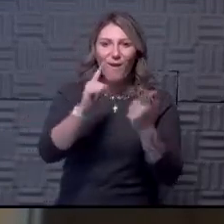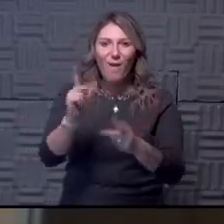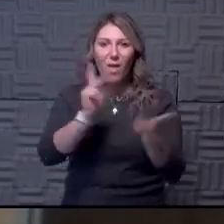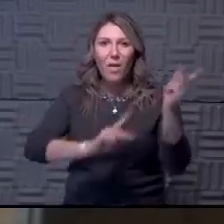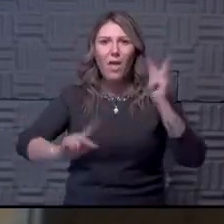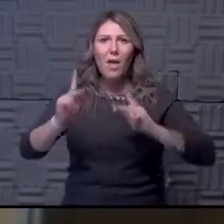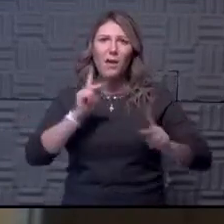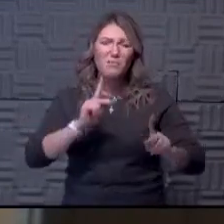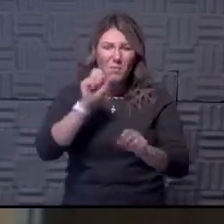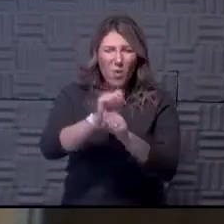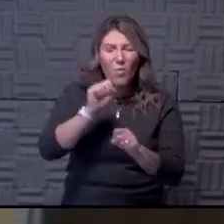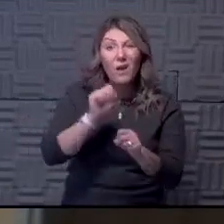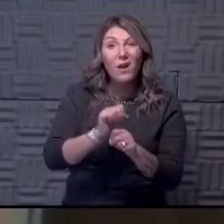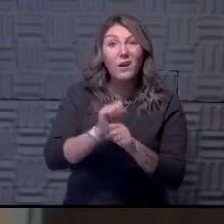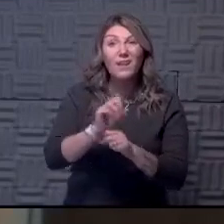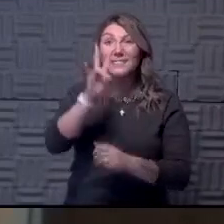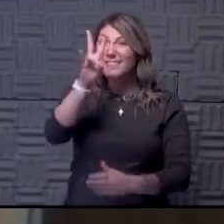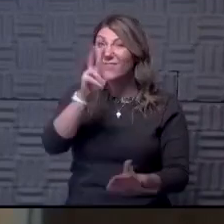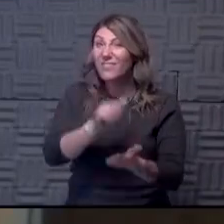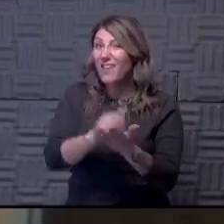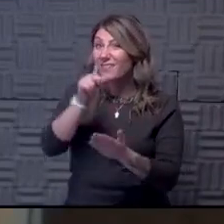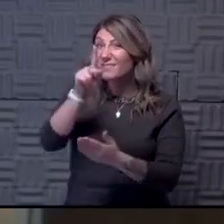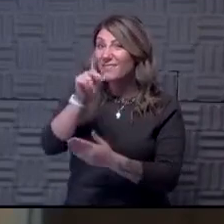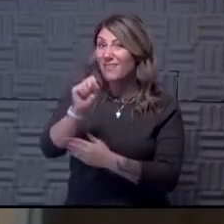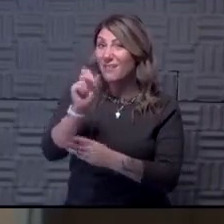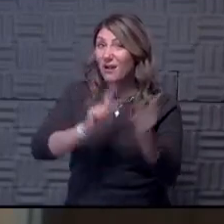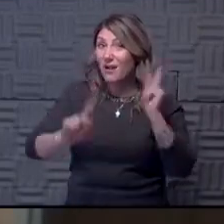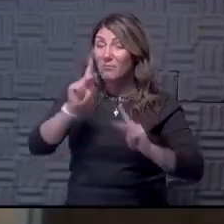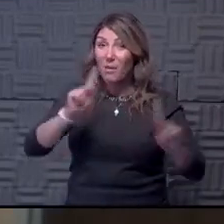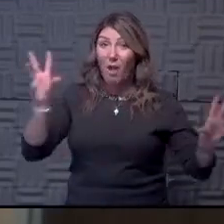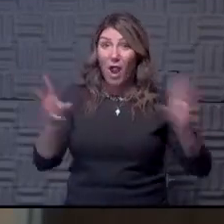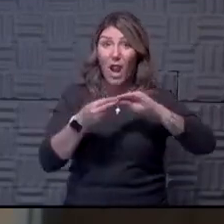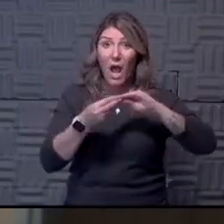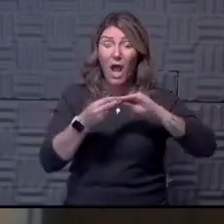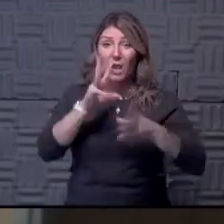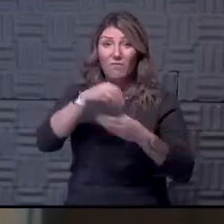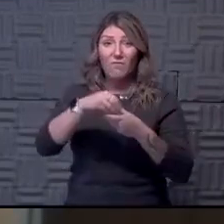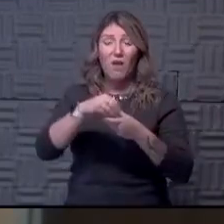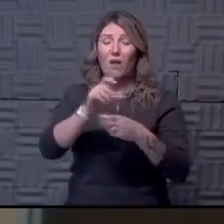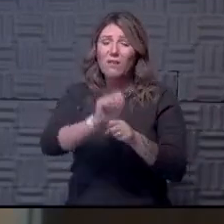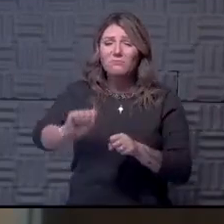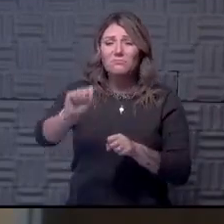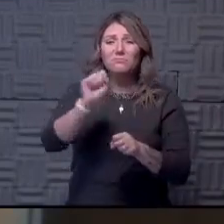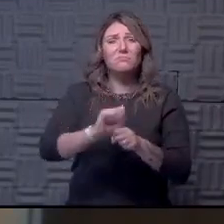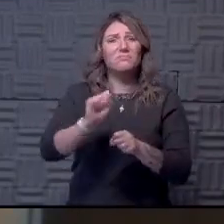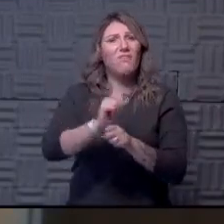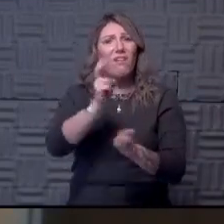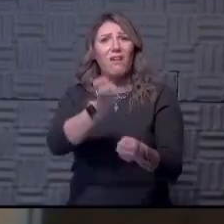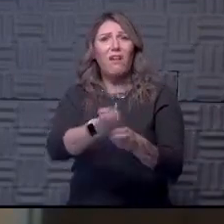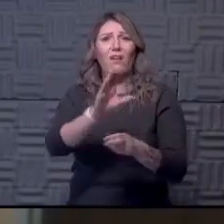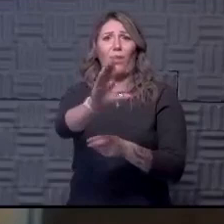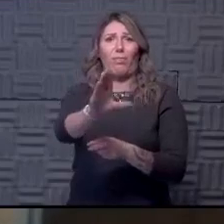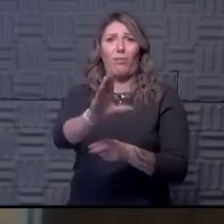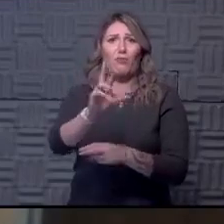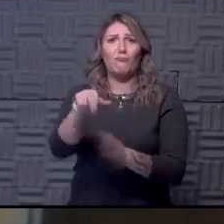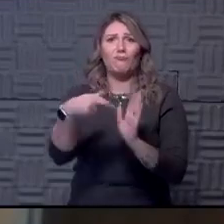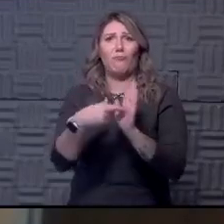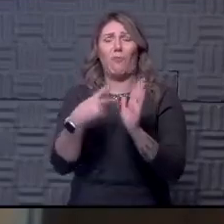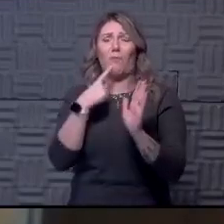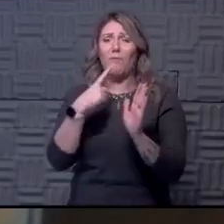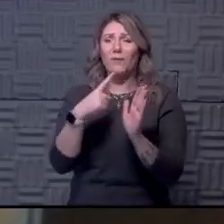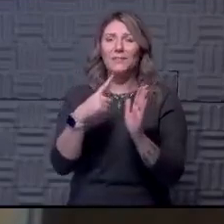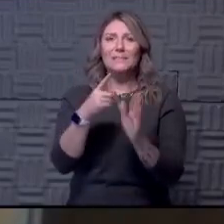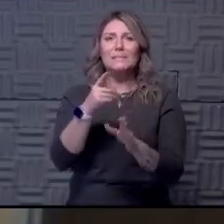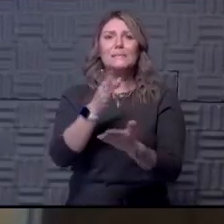the ground, 7,000 Kansans almost altogether involved, working super hard to do their part to slow the